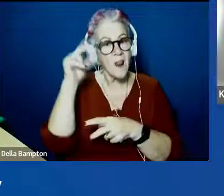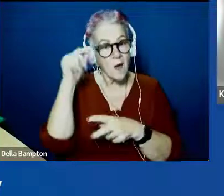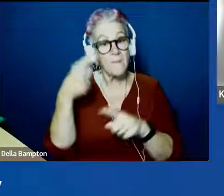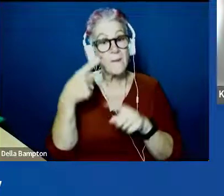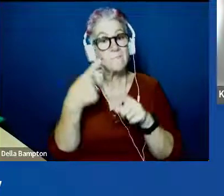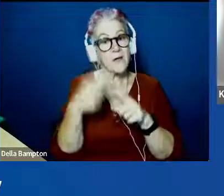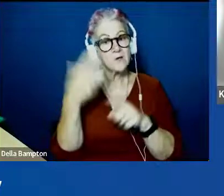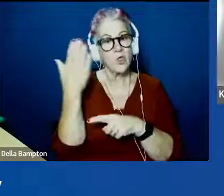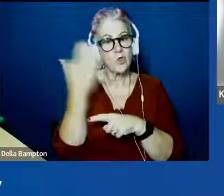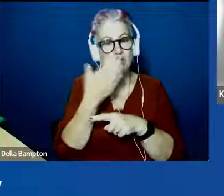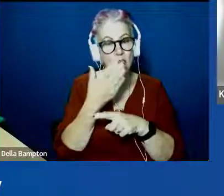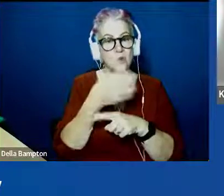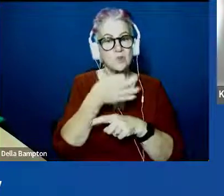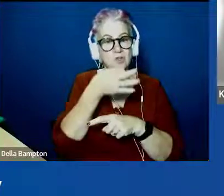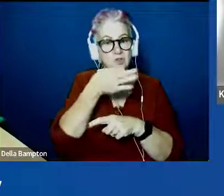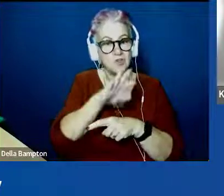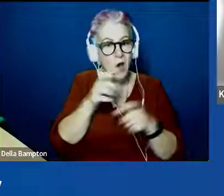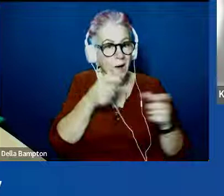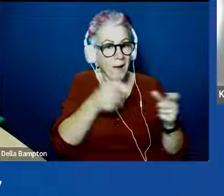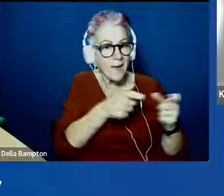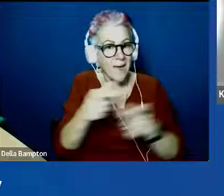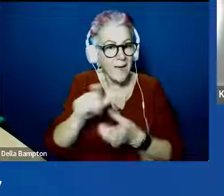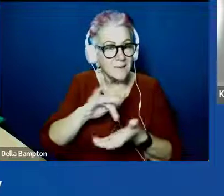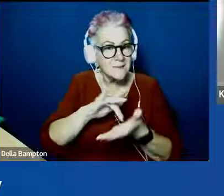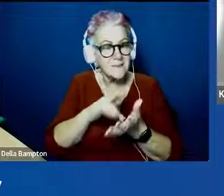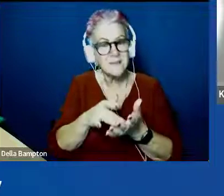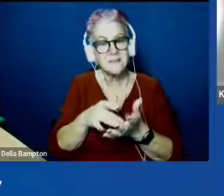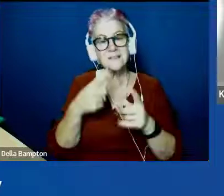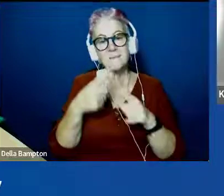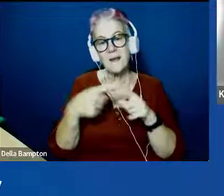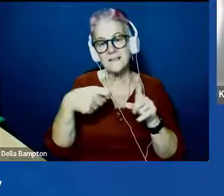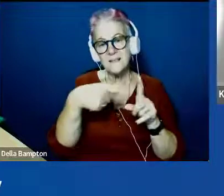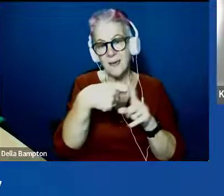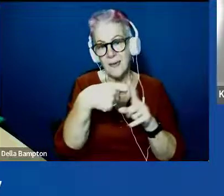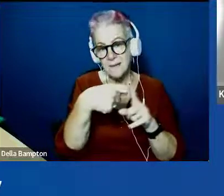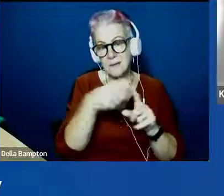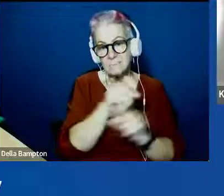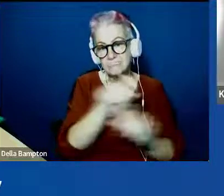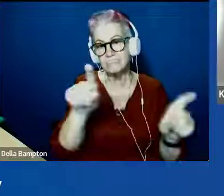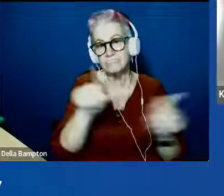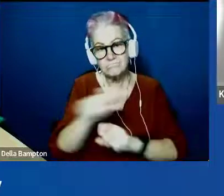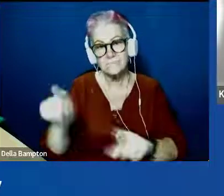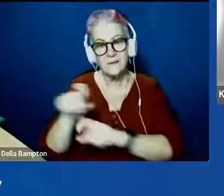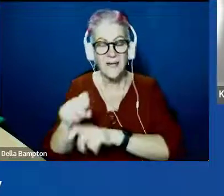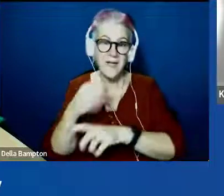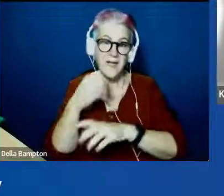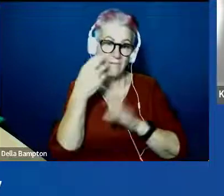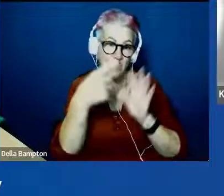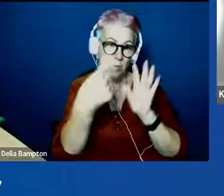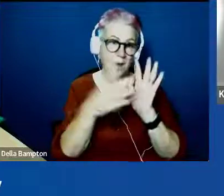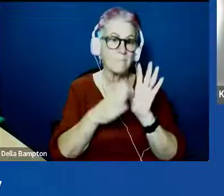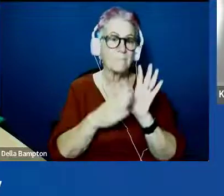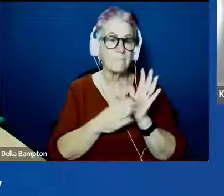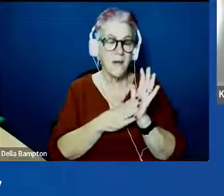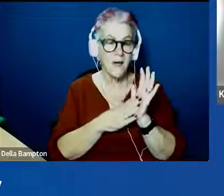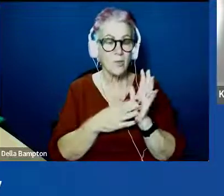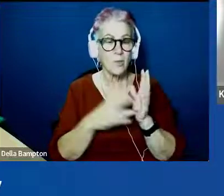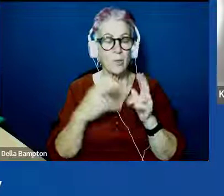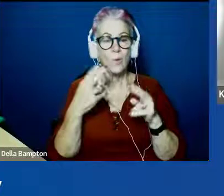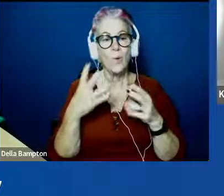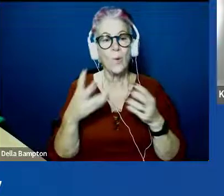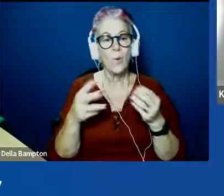schools, childcare centres and kindergartens monthly. as well with all of